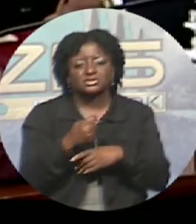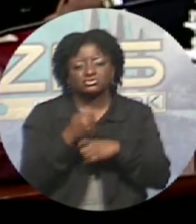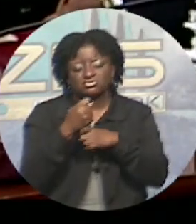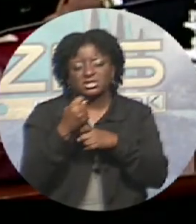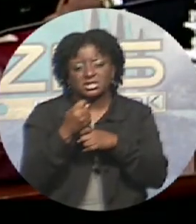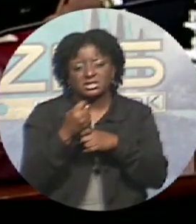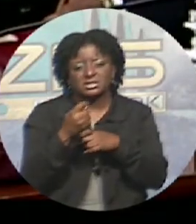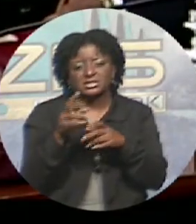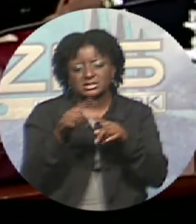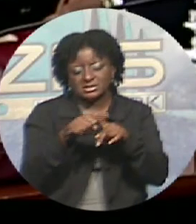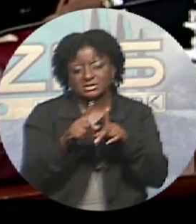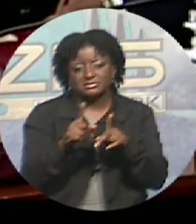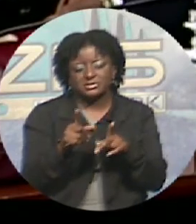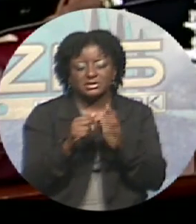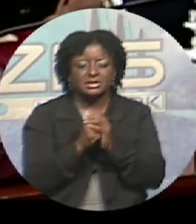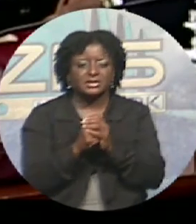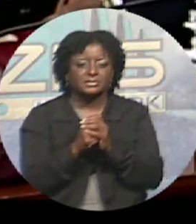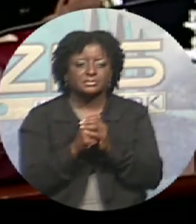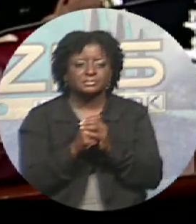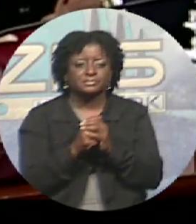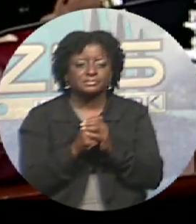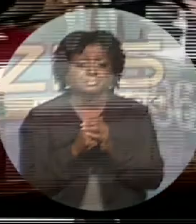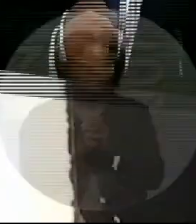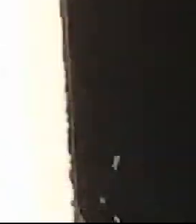those same foreign dollars?